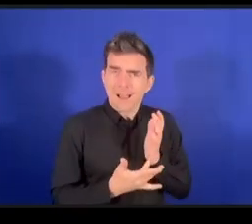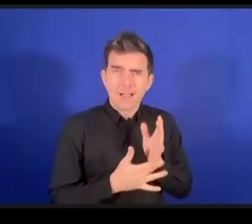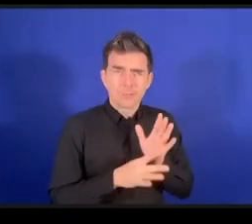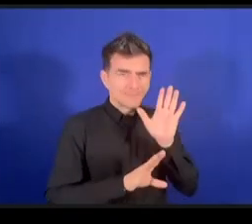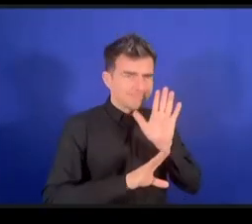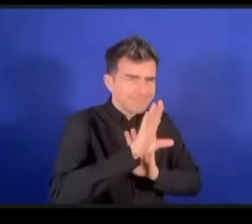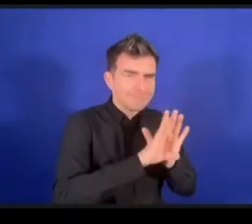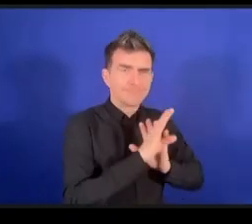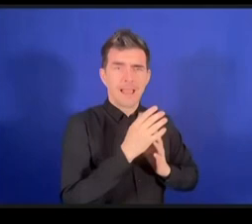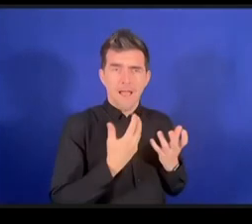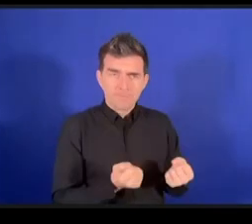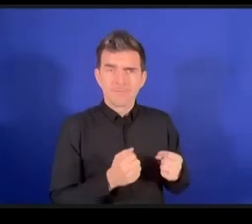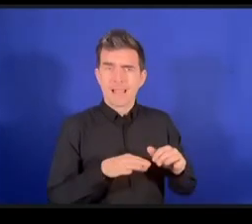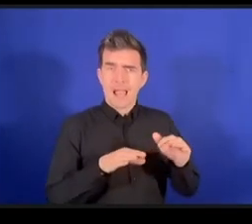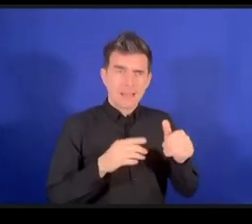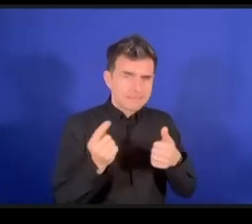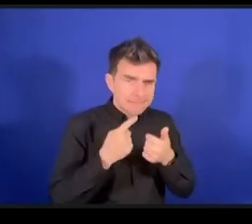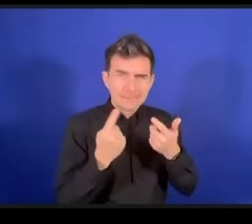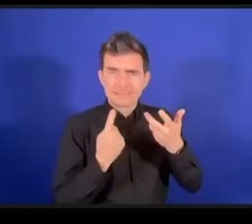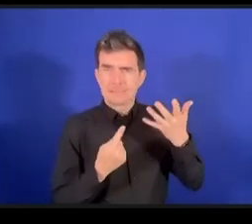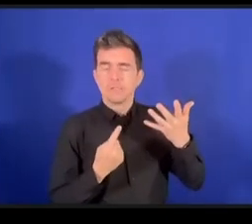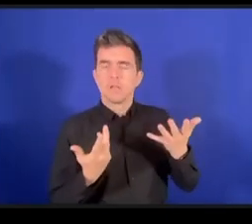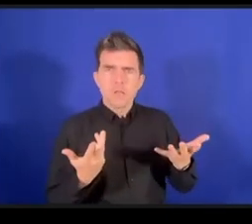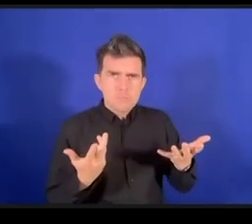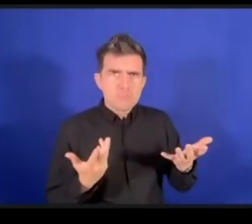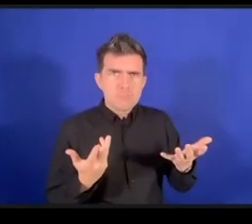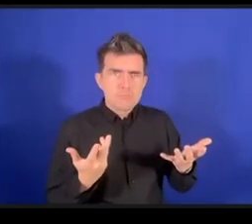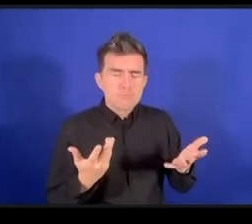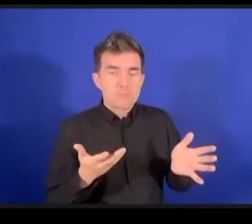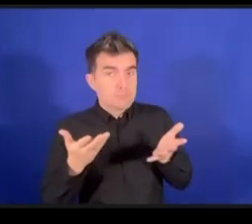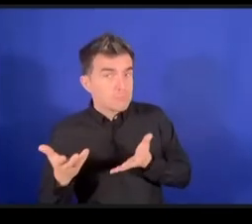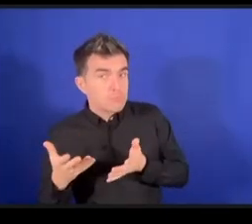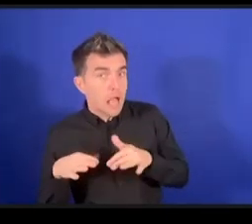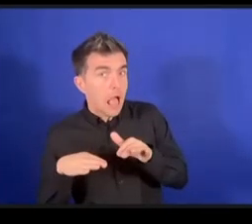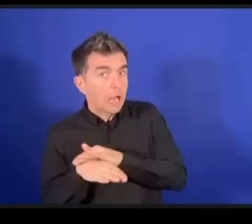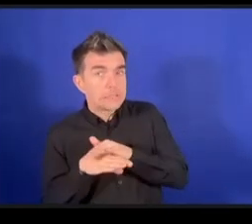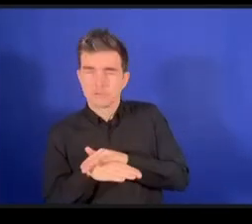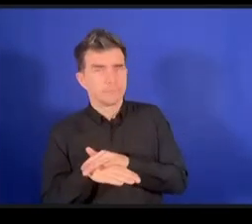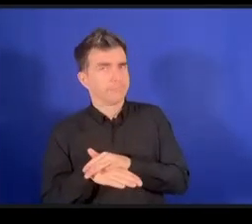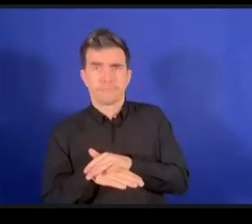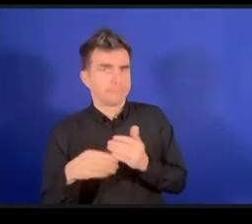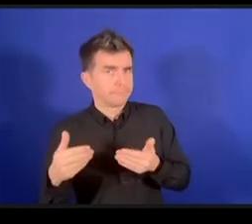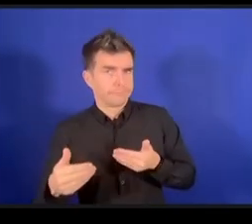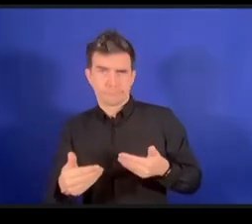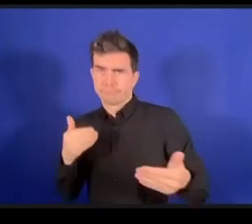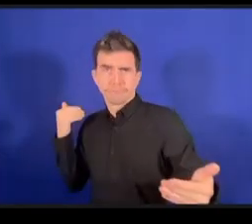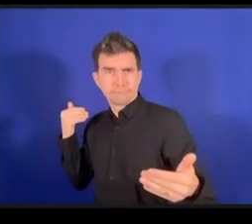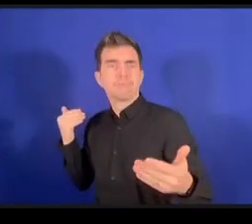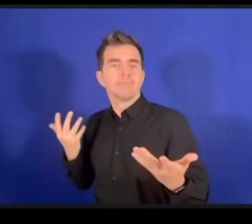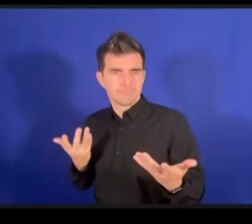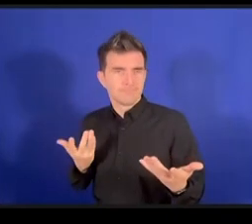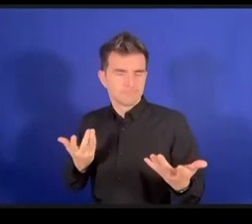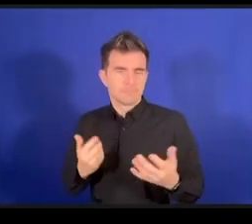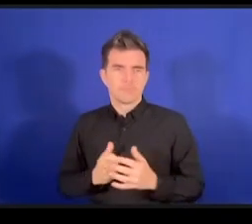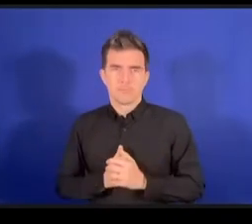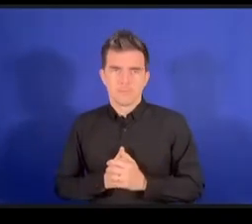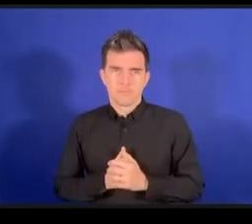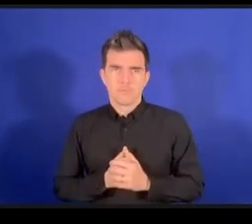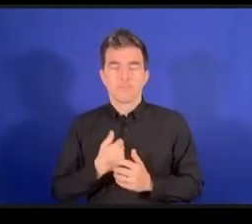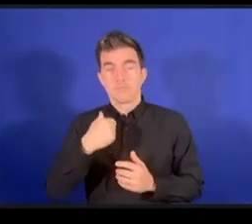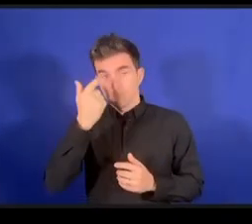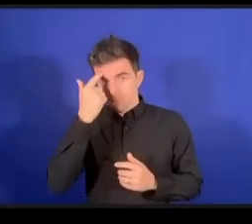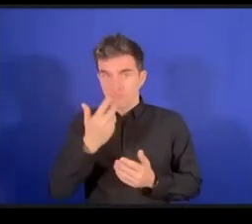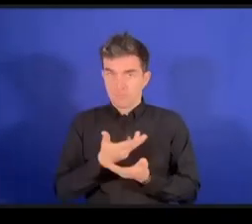interacting with the digital accessibilities and these environments may interact with the barriers and may face